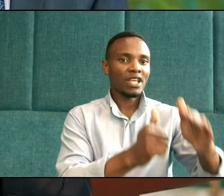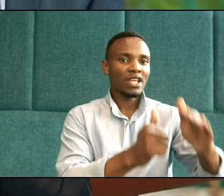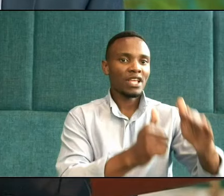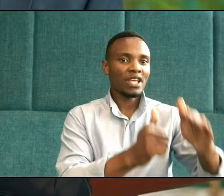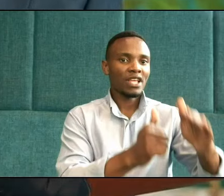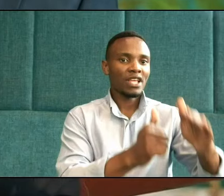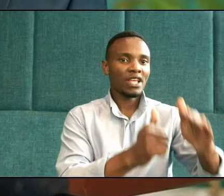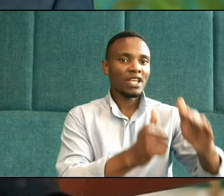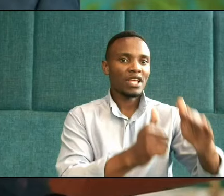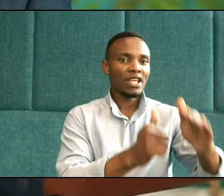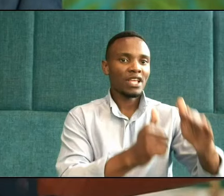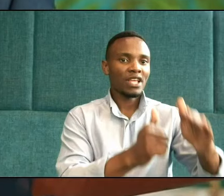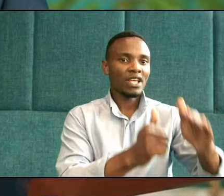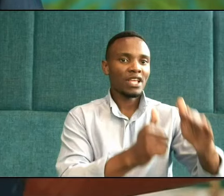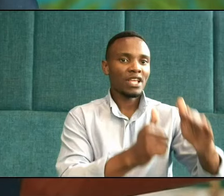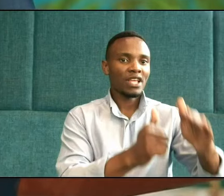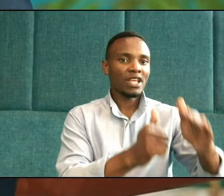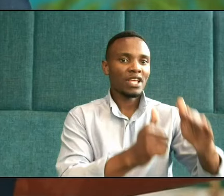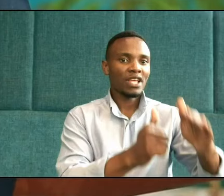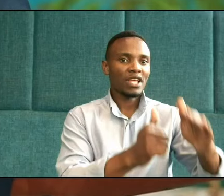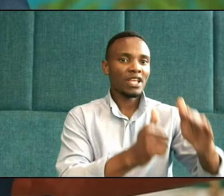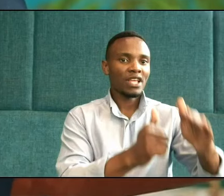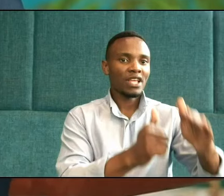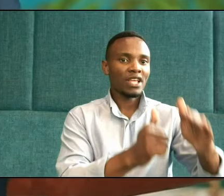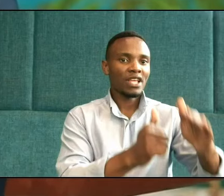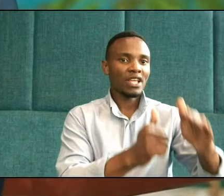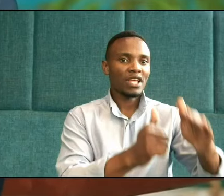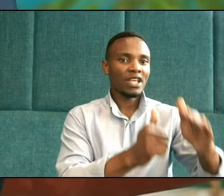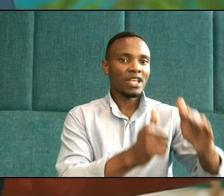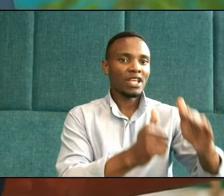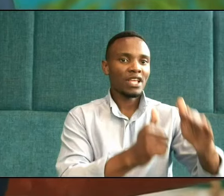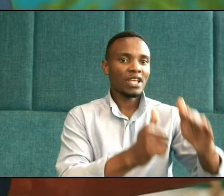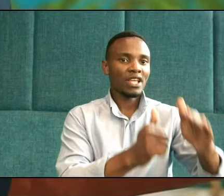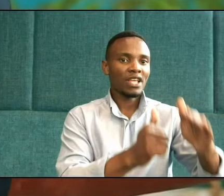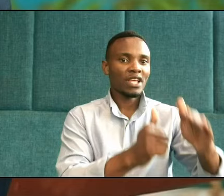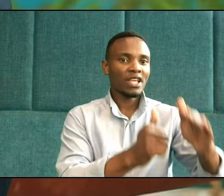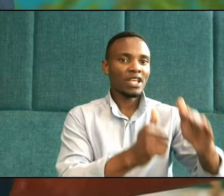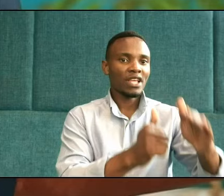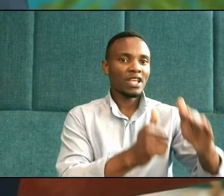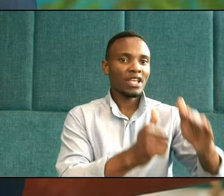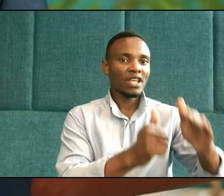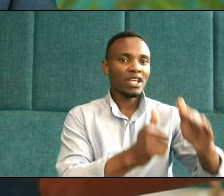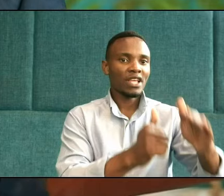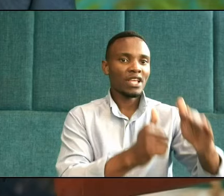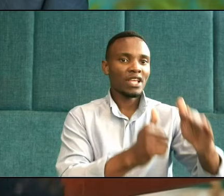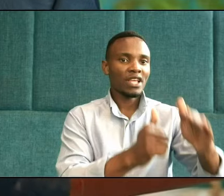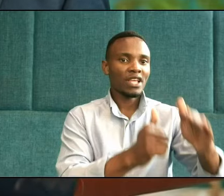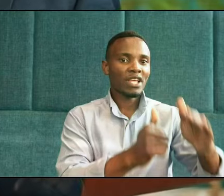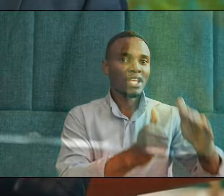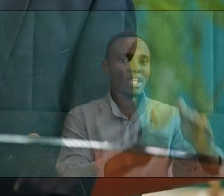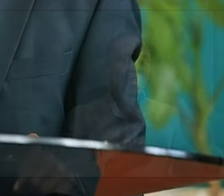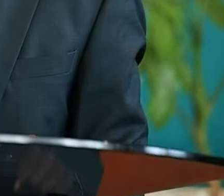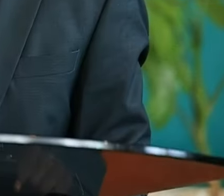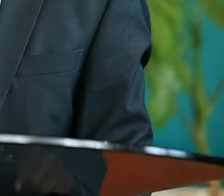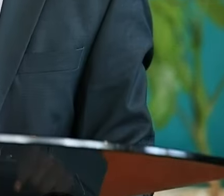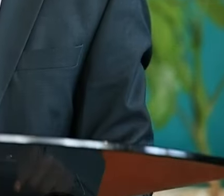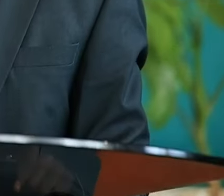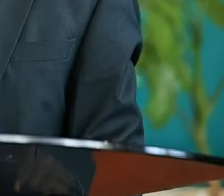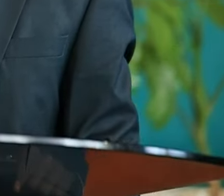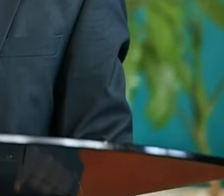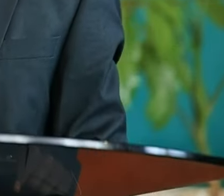with anyone. We will not hate anyone, because the love of God has been